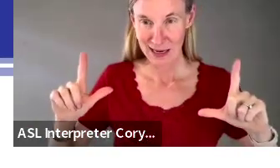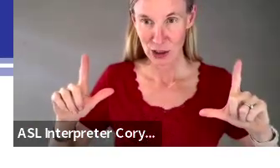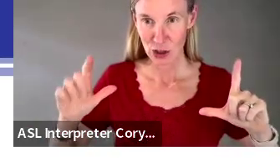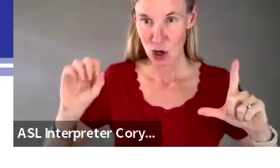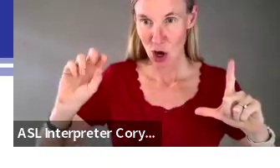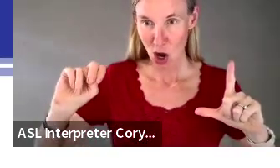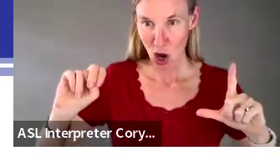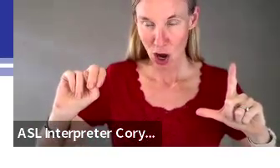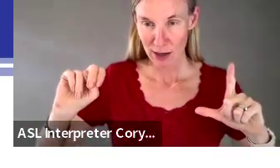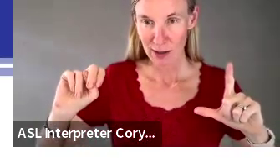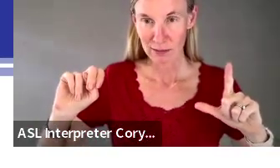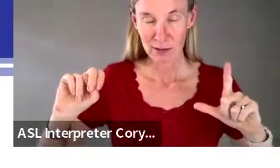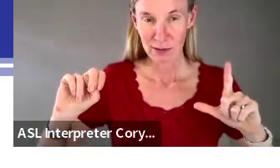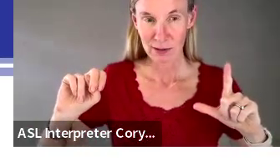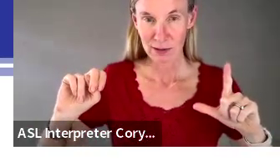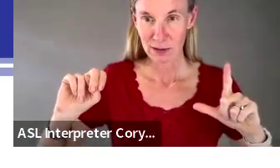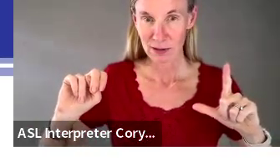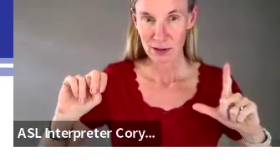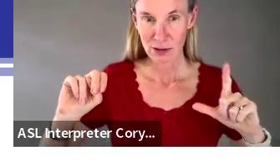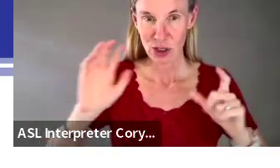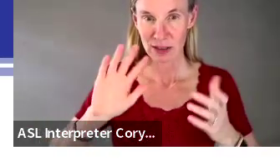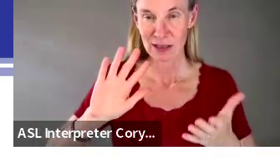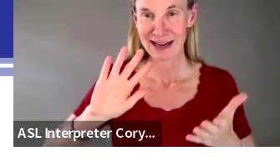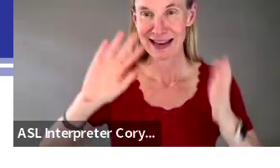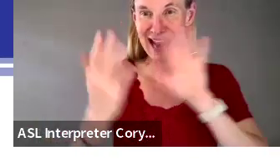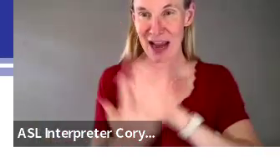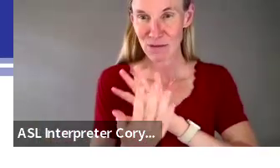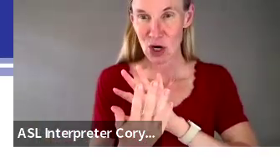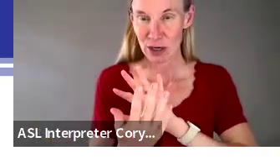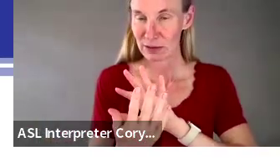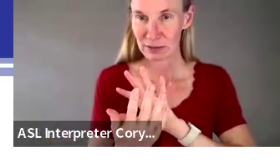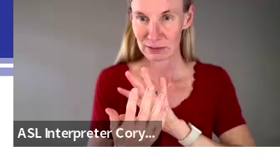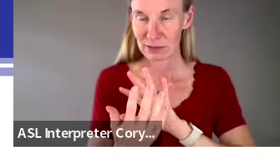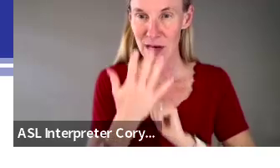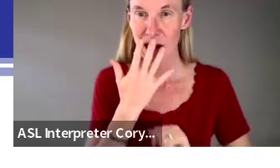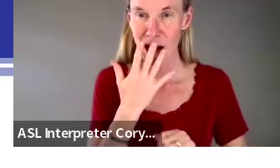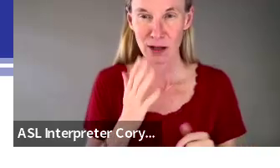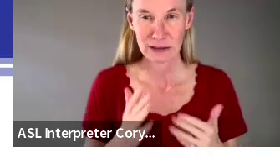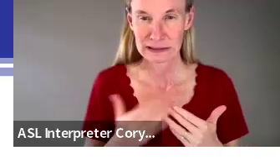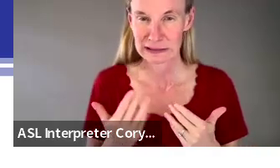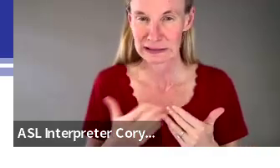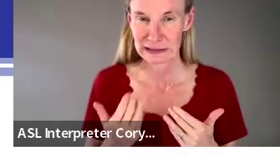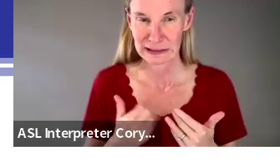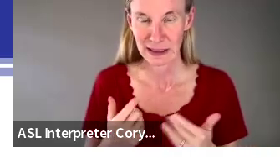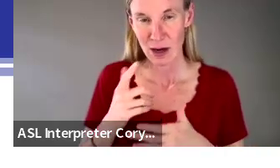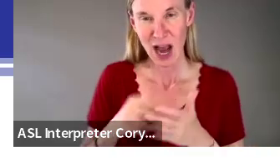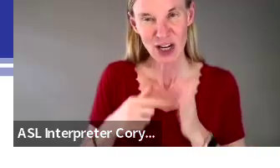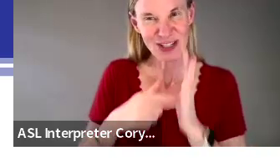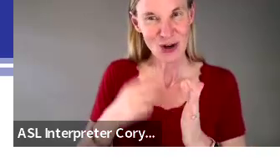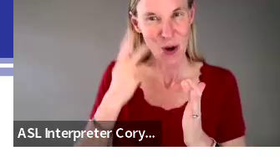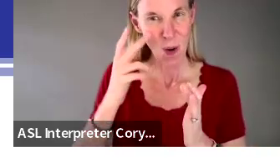your colors, invert your screen. I put a picture here and I'll just describe it for all users of what it looks